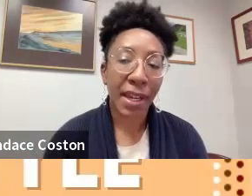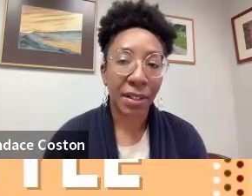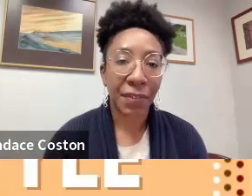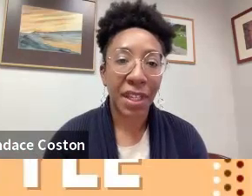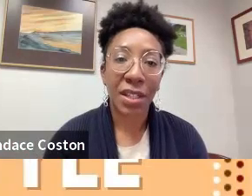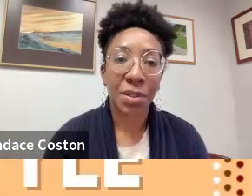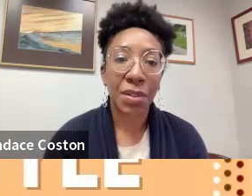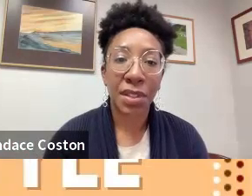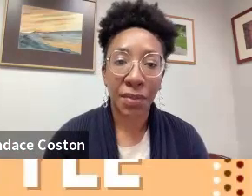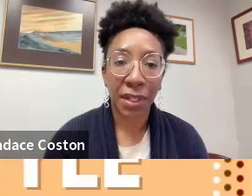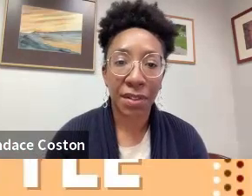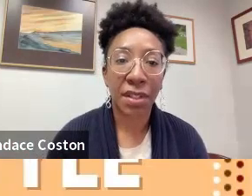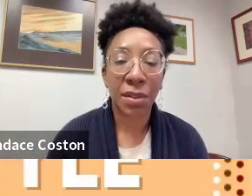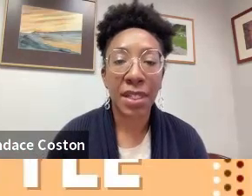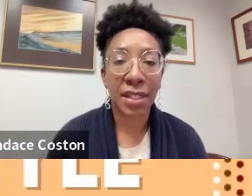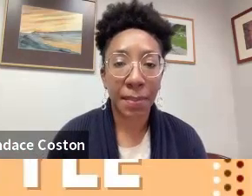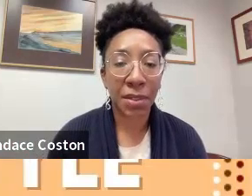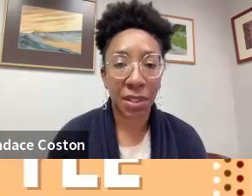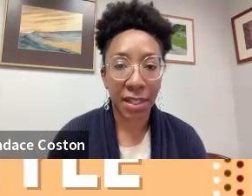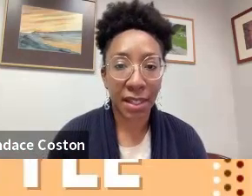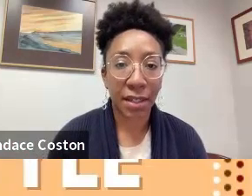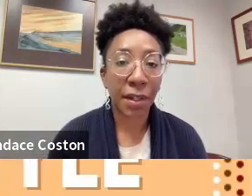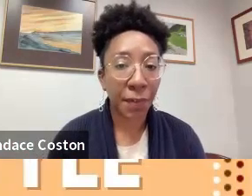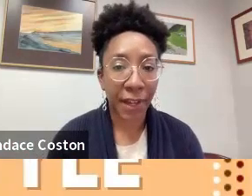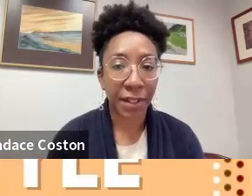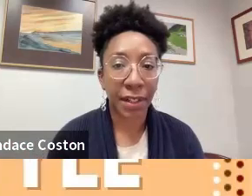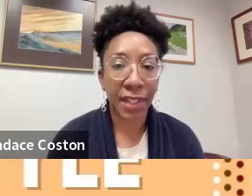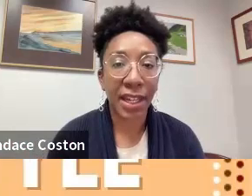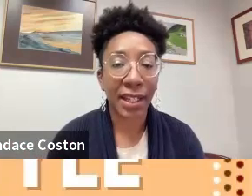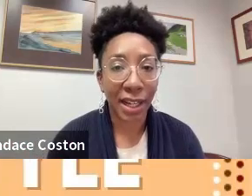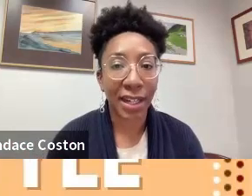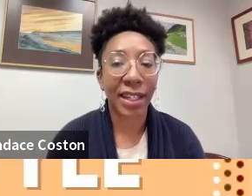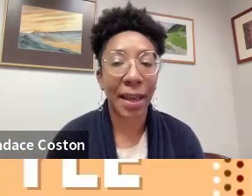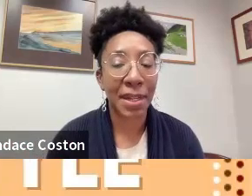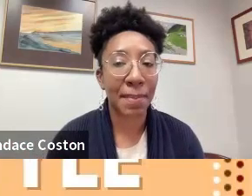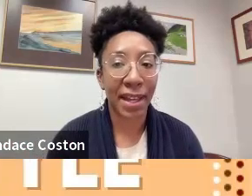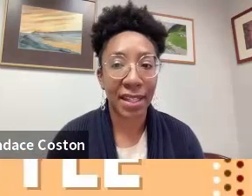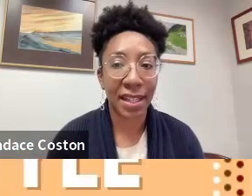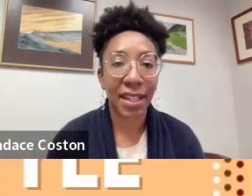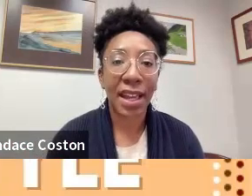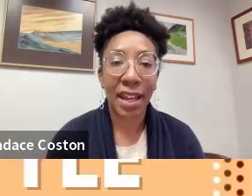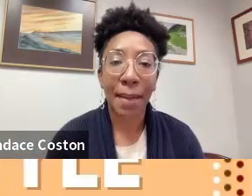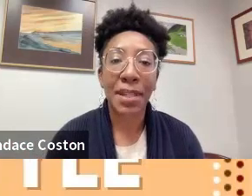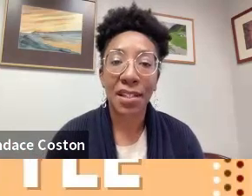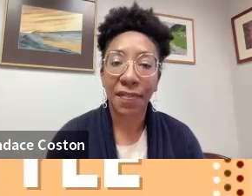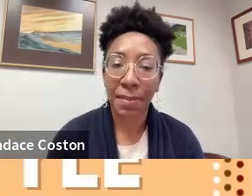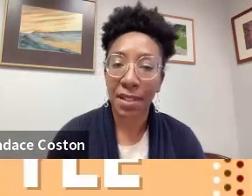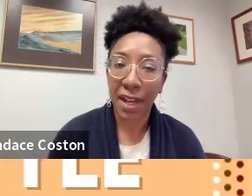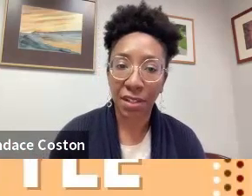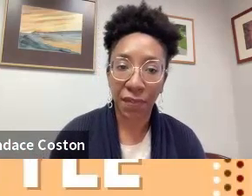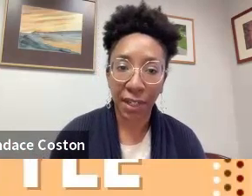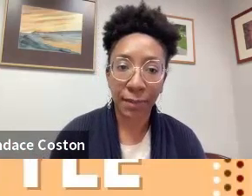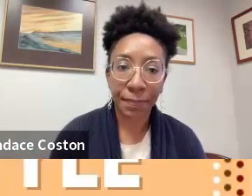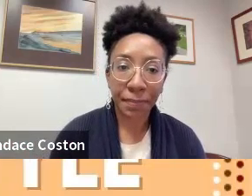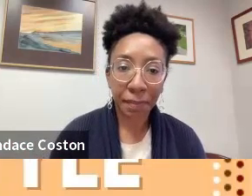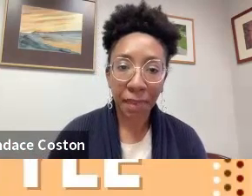fabulous biography introduces readers to Eunice W. Johnson, co-founder of the iconic Ebony magazine and Ebony's famous